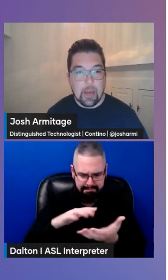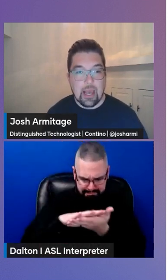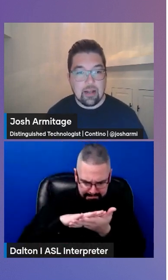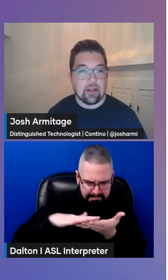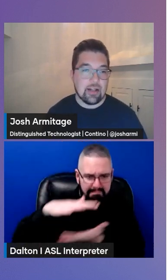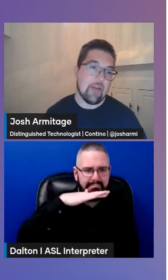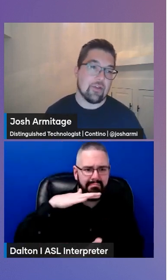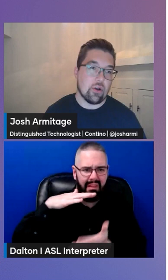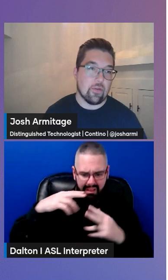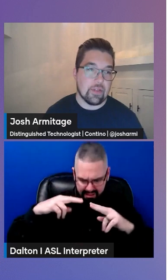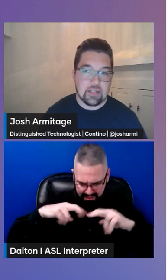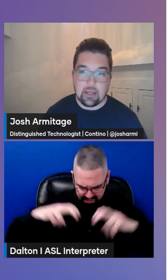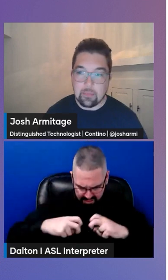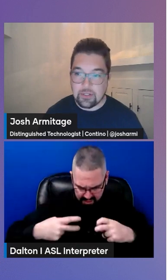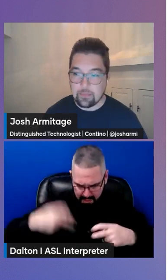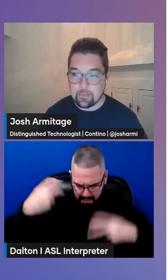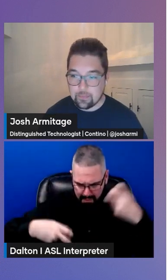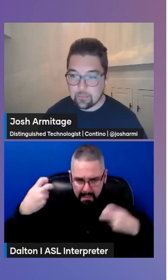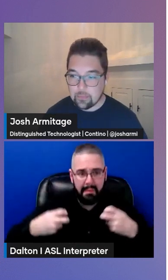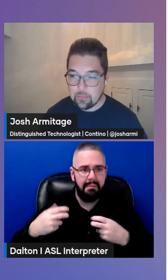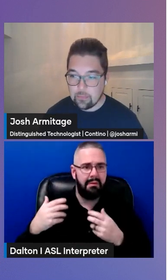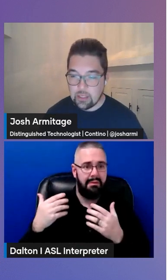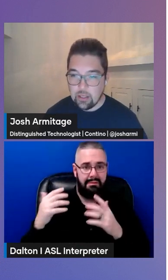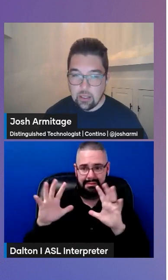take pain and effort off the teams.